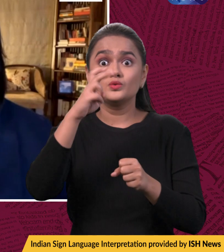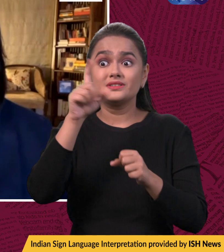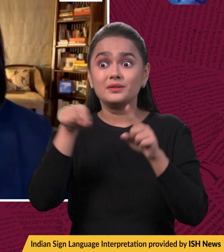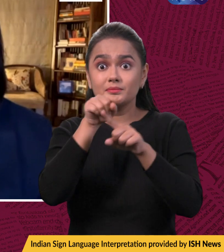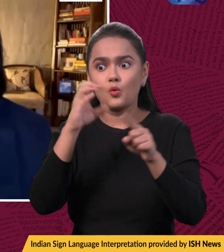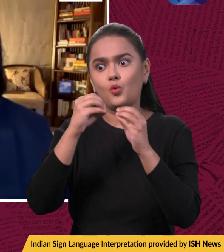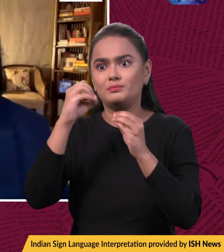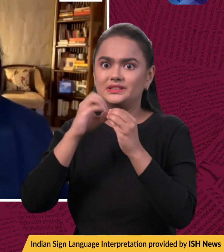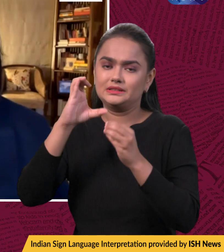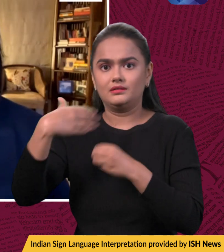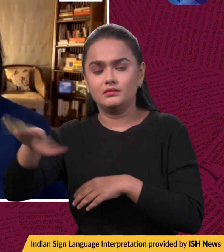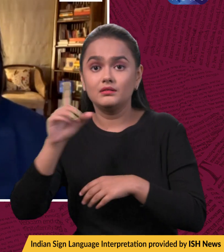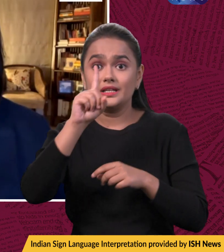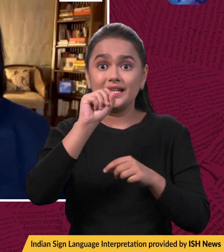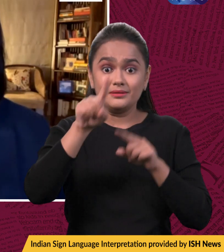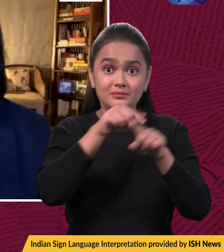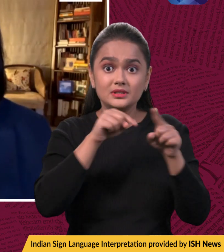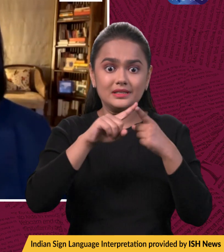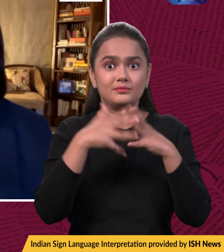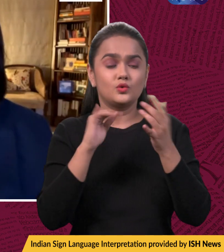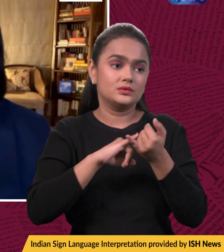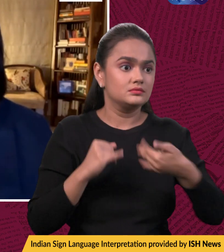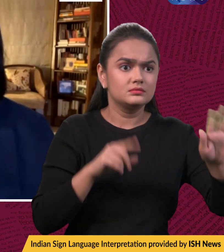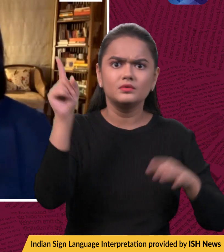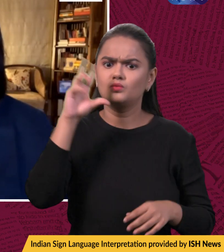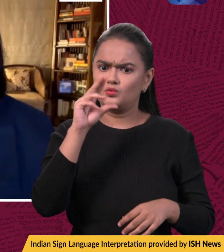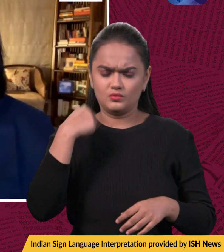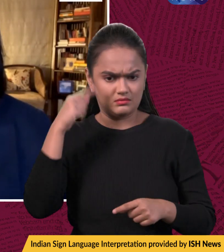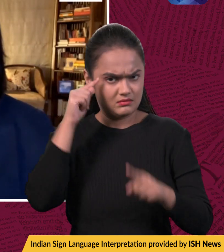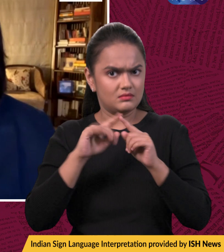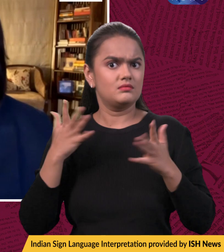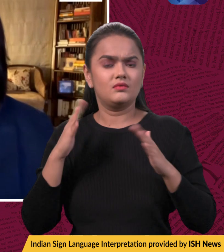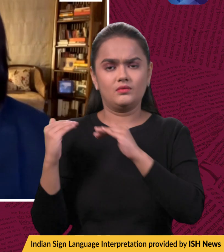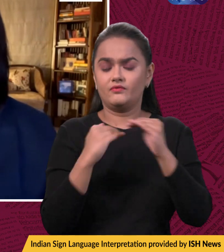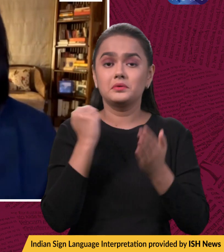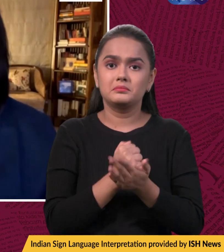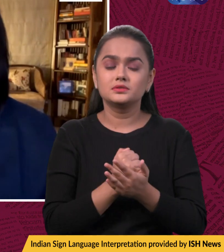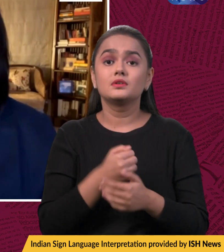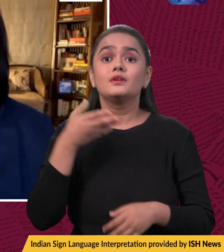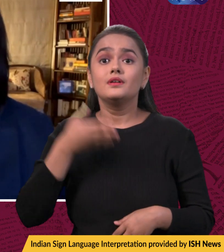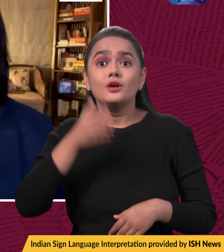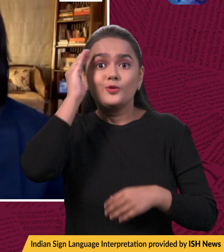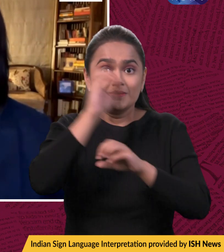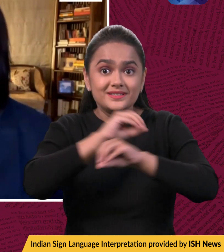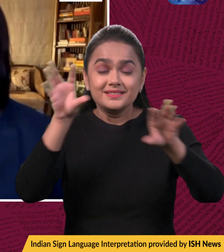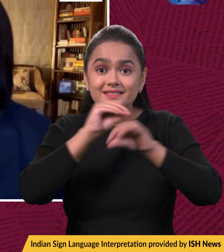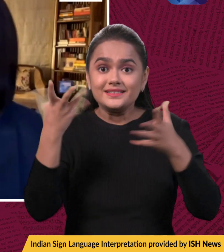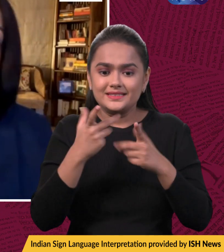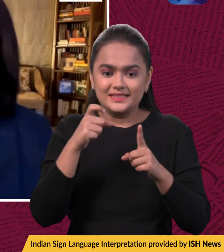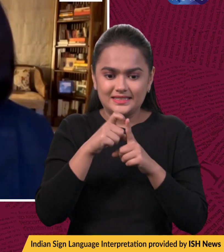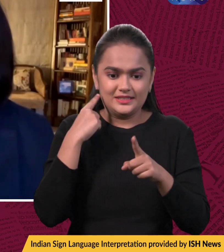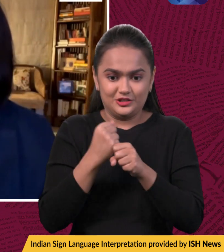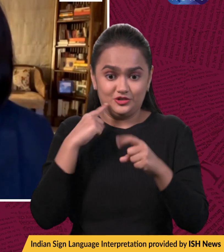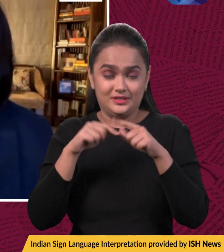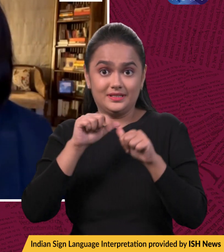for OBC and 10% for EWS category. The News Broadcasting Digital Standards Authority,